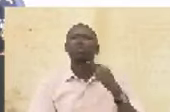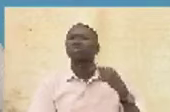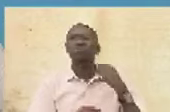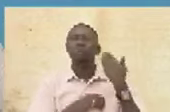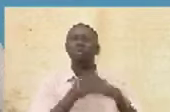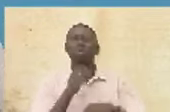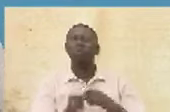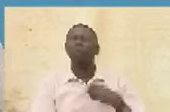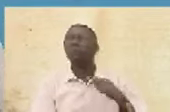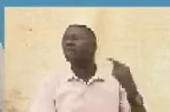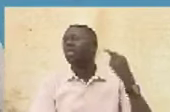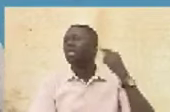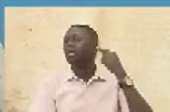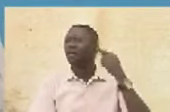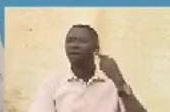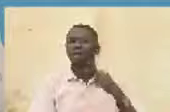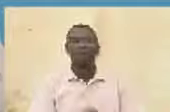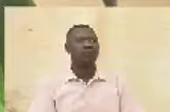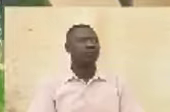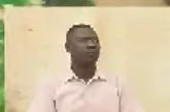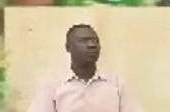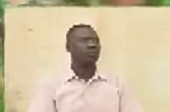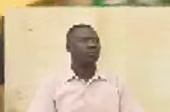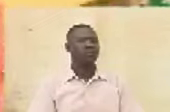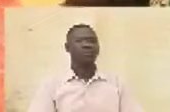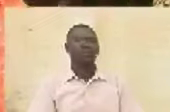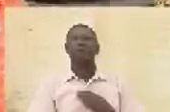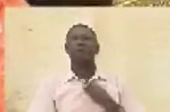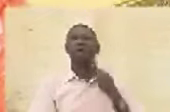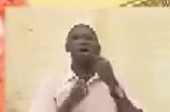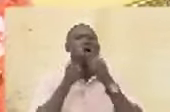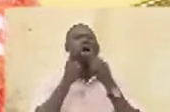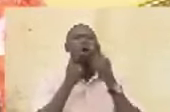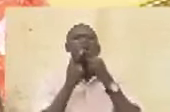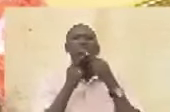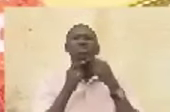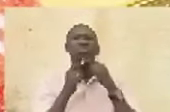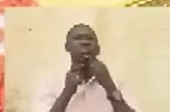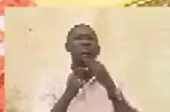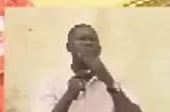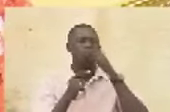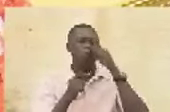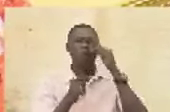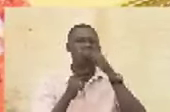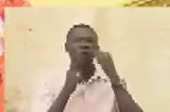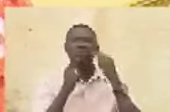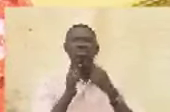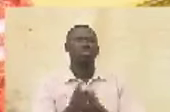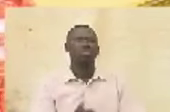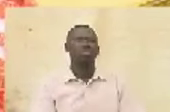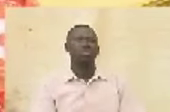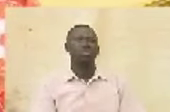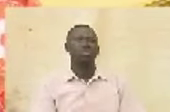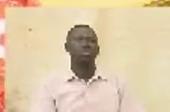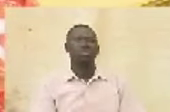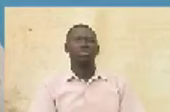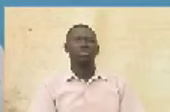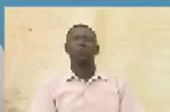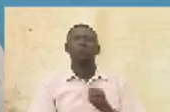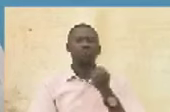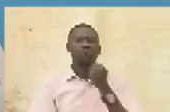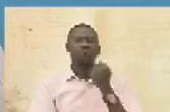you will not hear what I'm saying. My mouth all became frothy and white because of